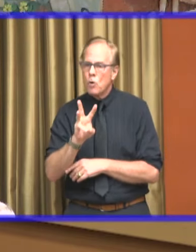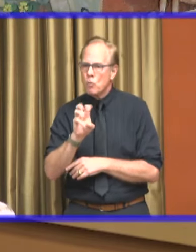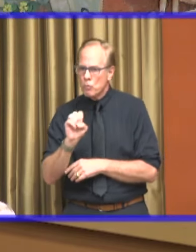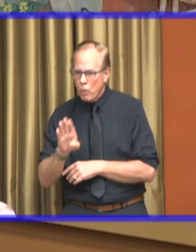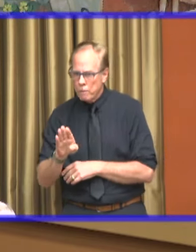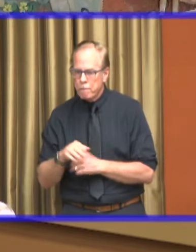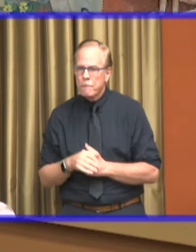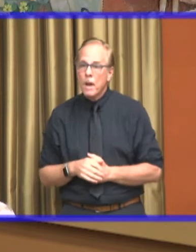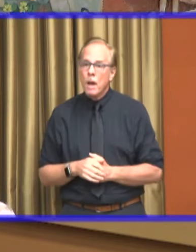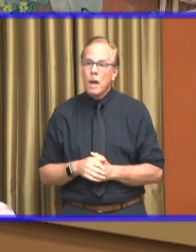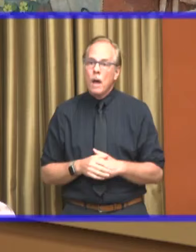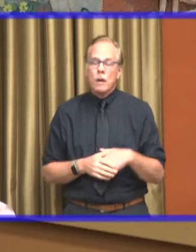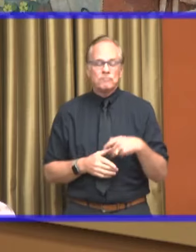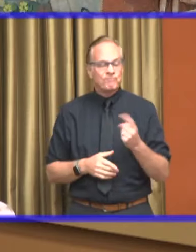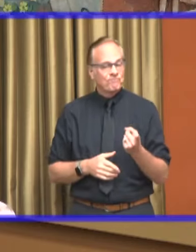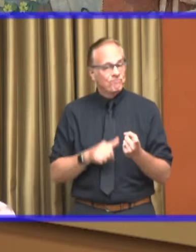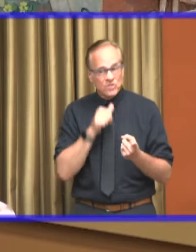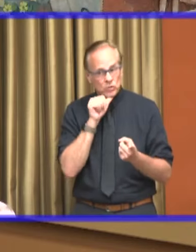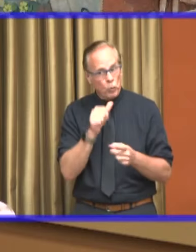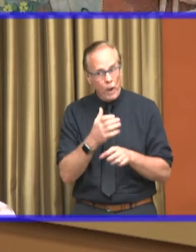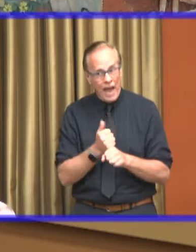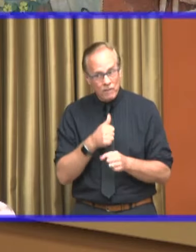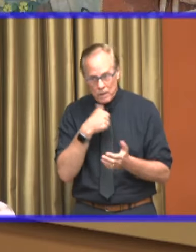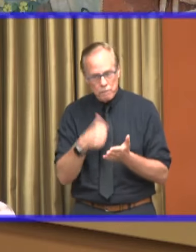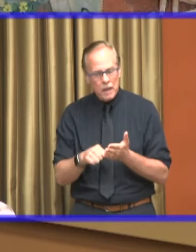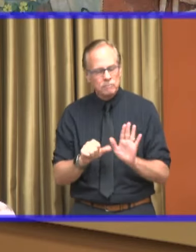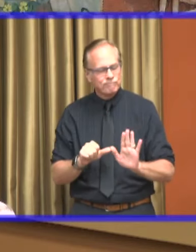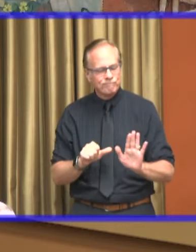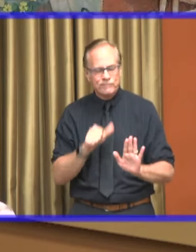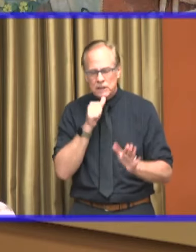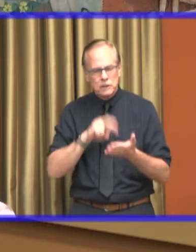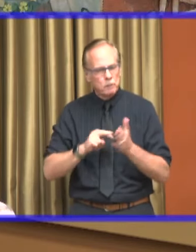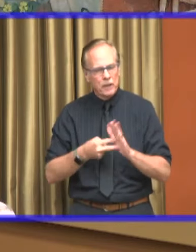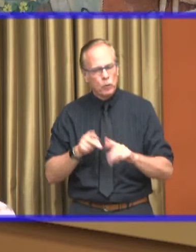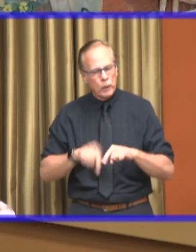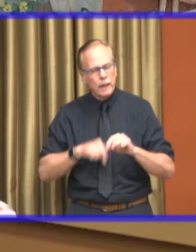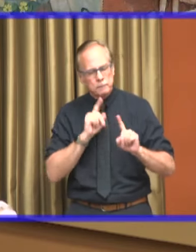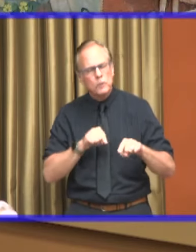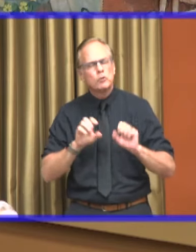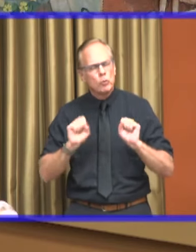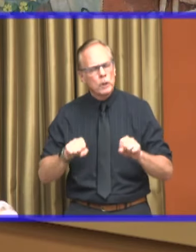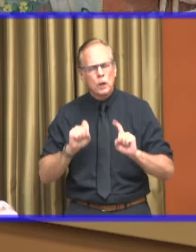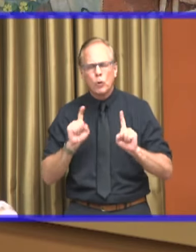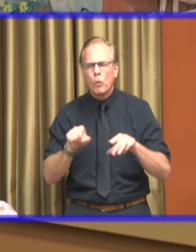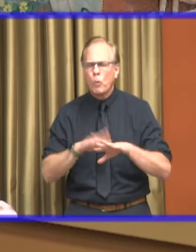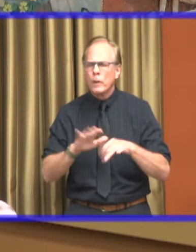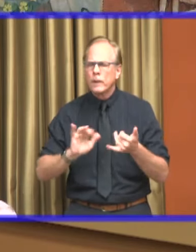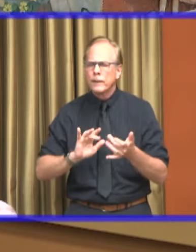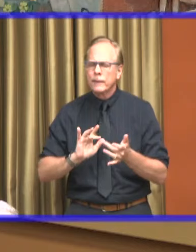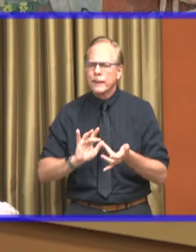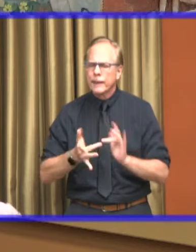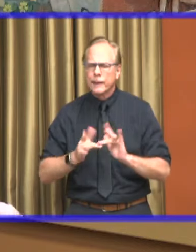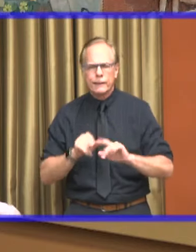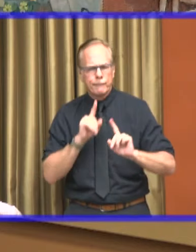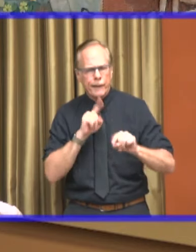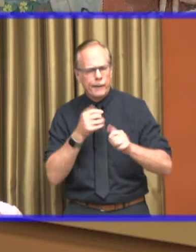So again, the lack of a mailing does not mean that you can't respond. You can go online and respond at any time. So the